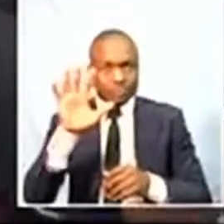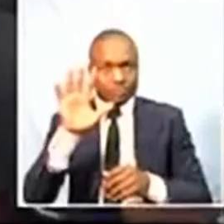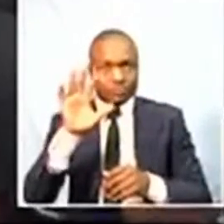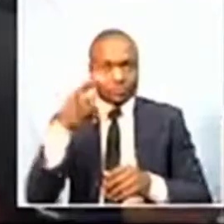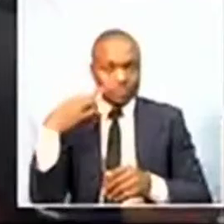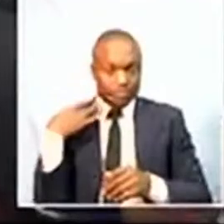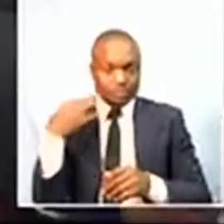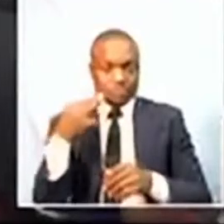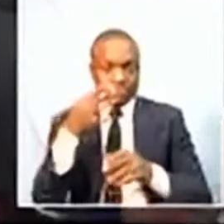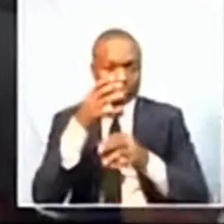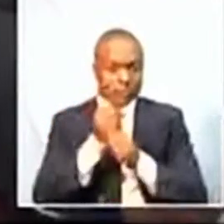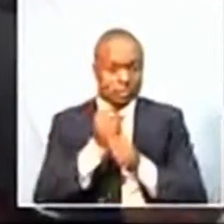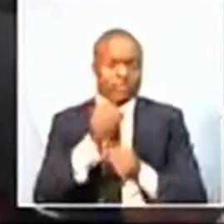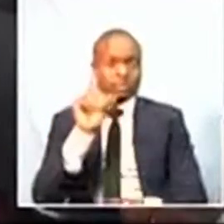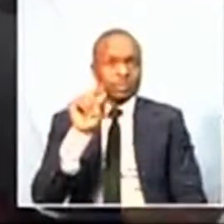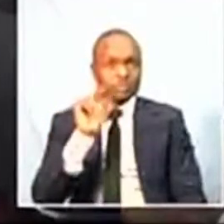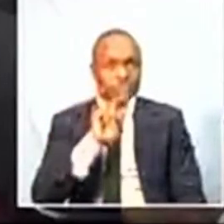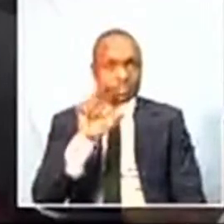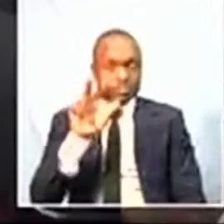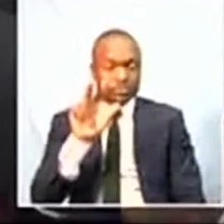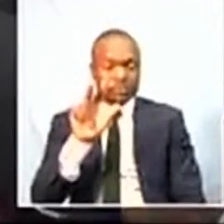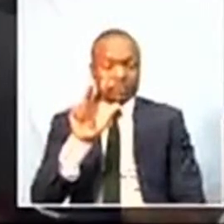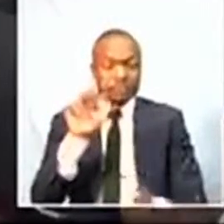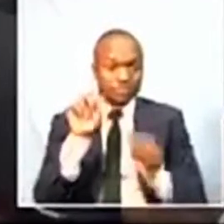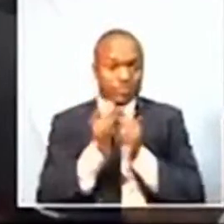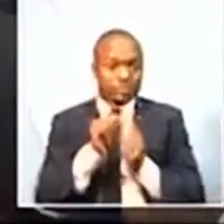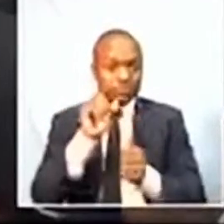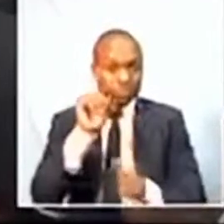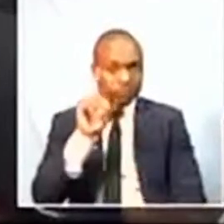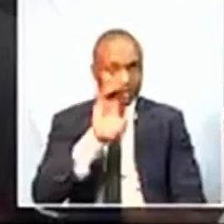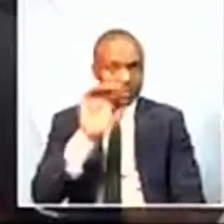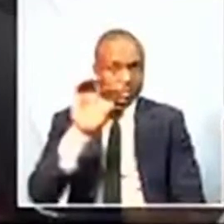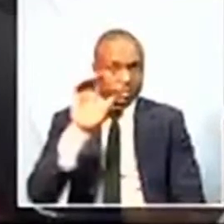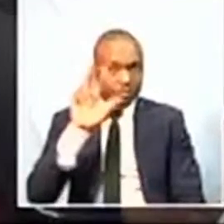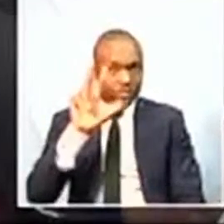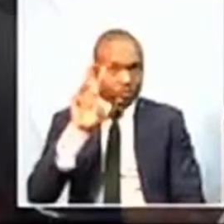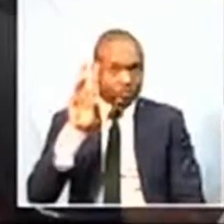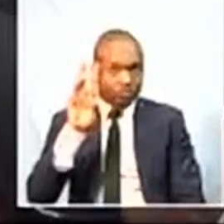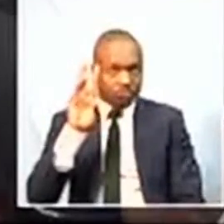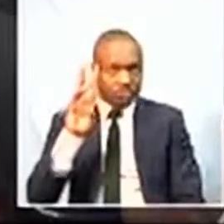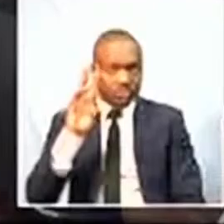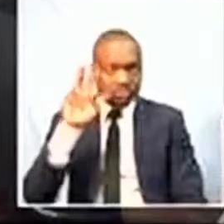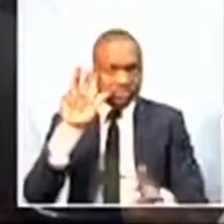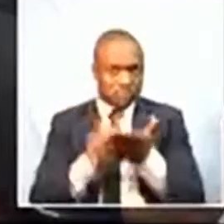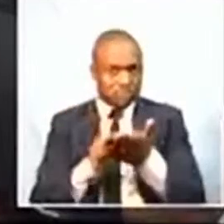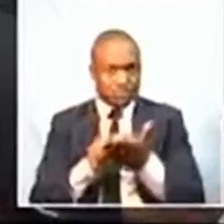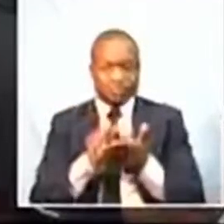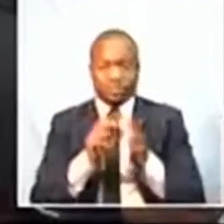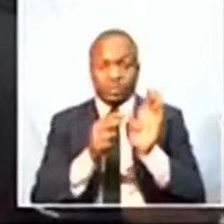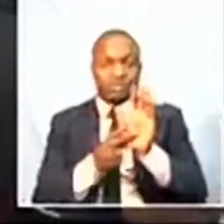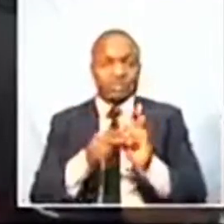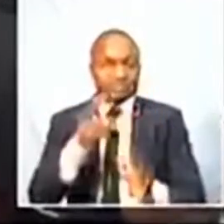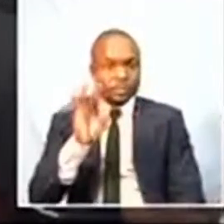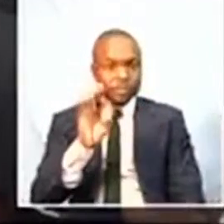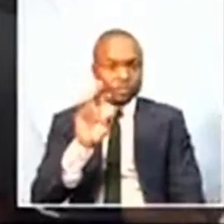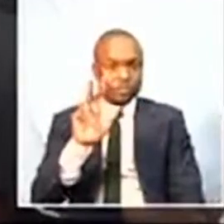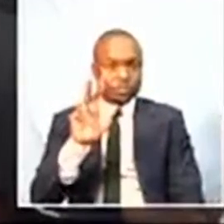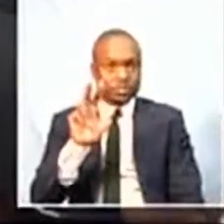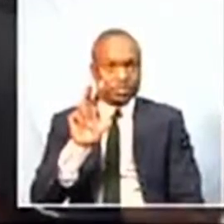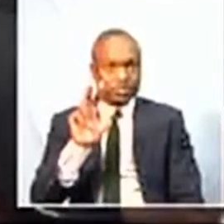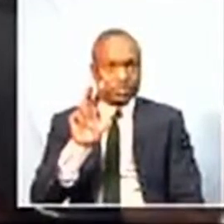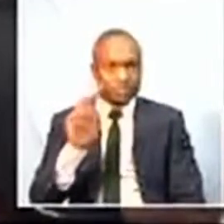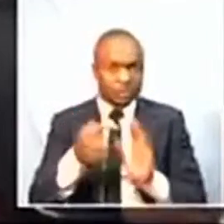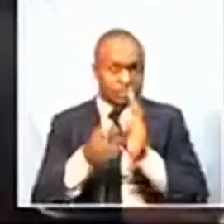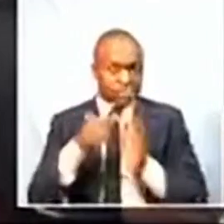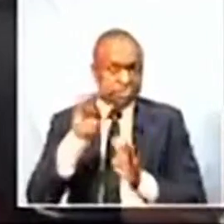received in 2023, with 136 approved, resulting in a 93.8% approval